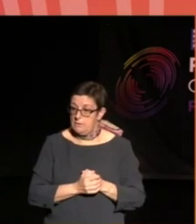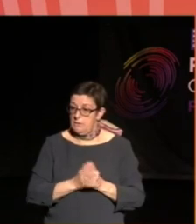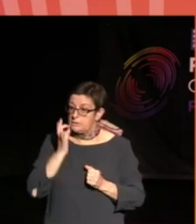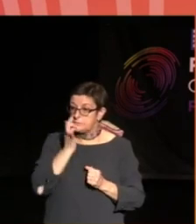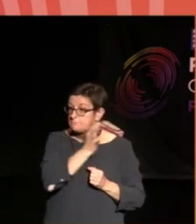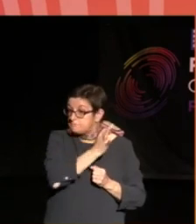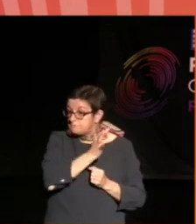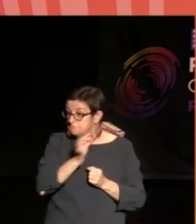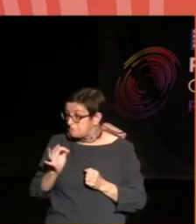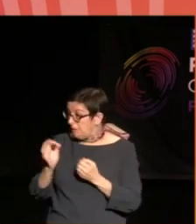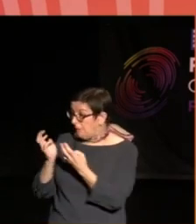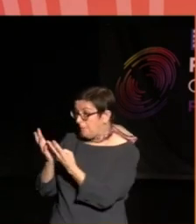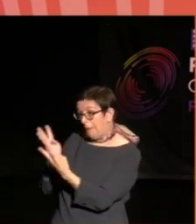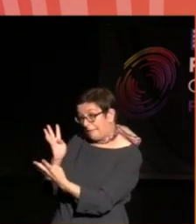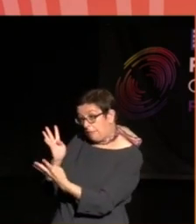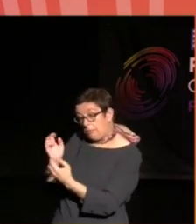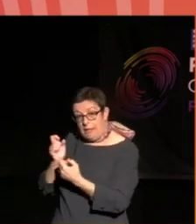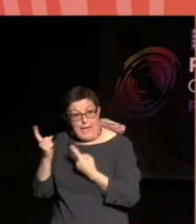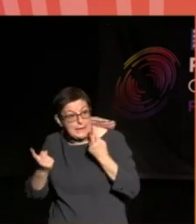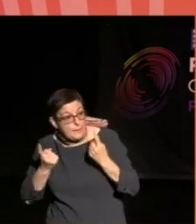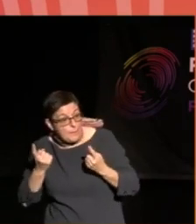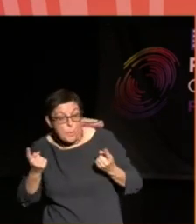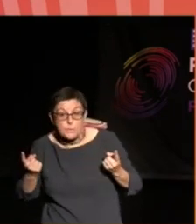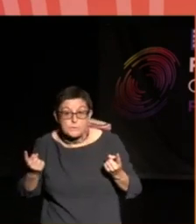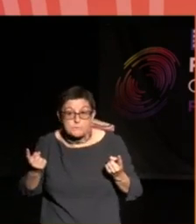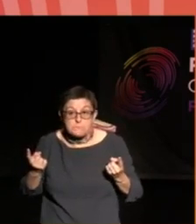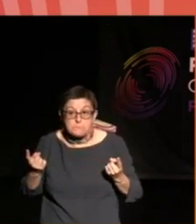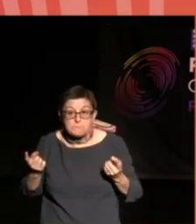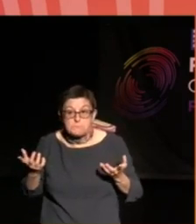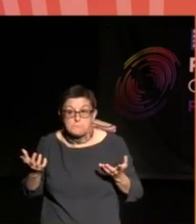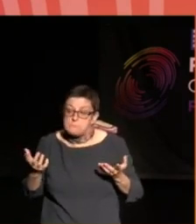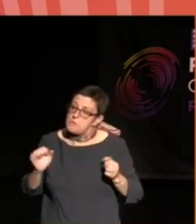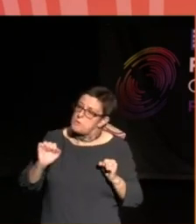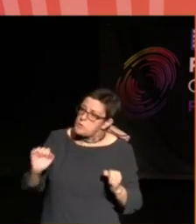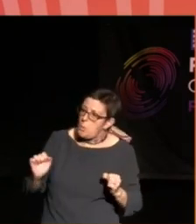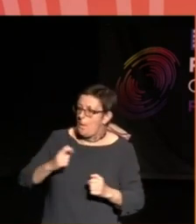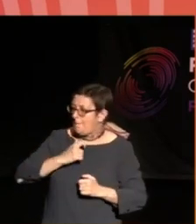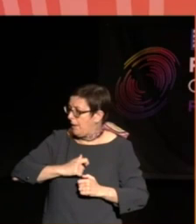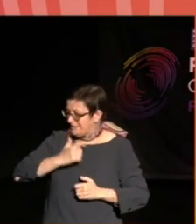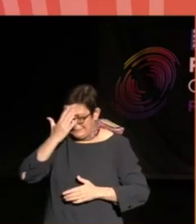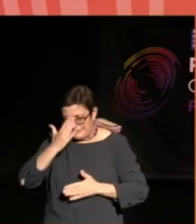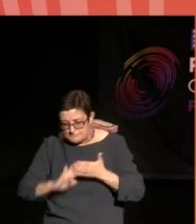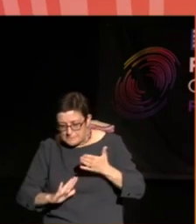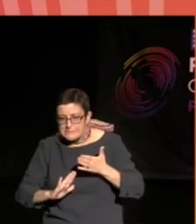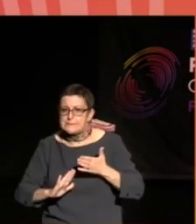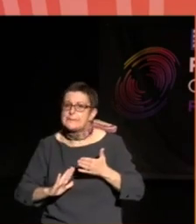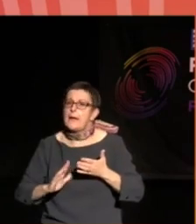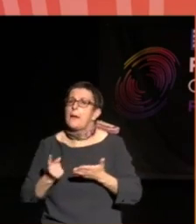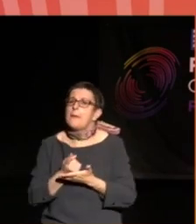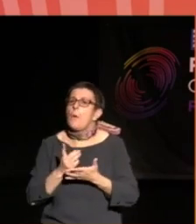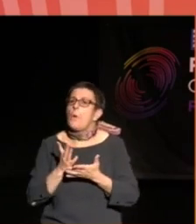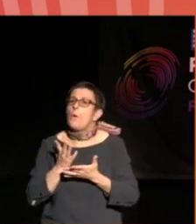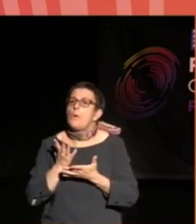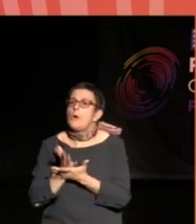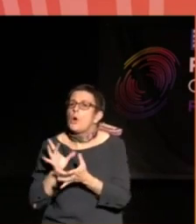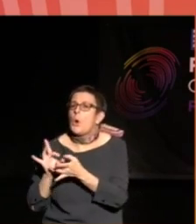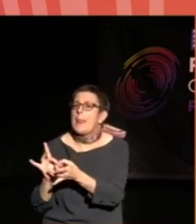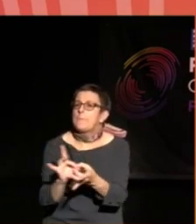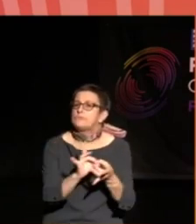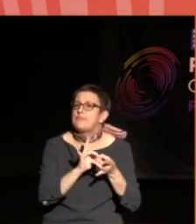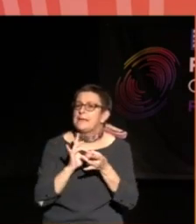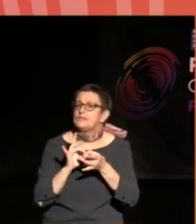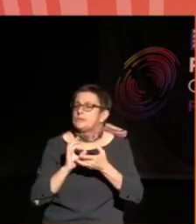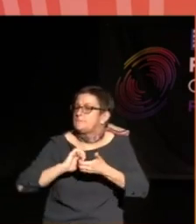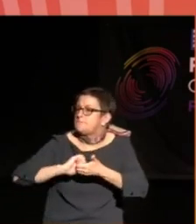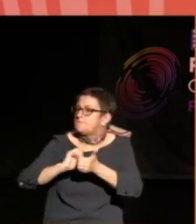view, any thoughts on your personal experiences around collaborations and around how we can